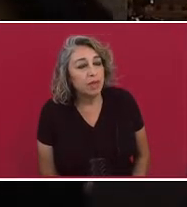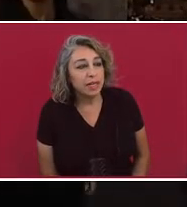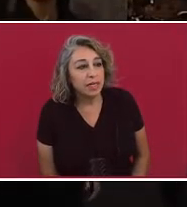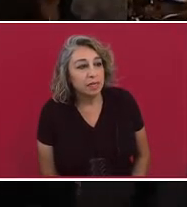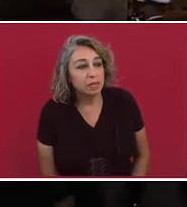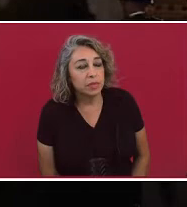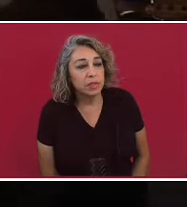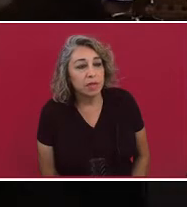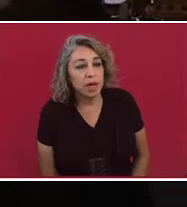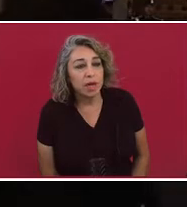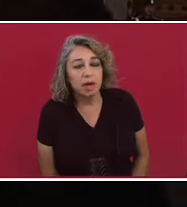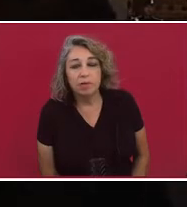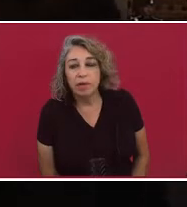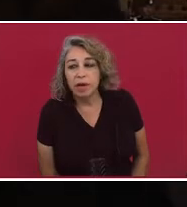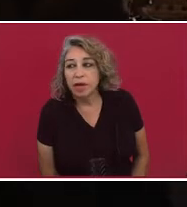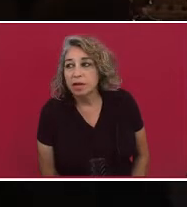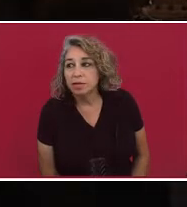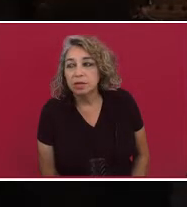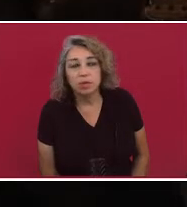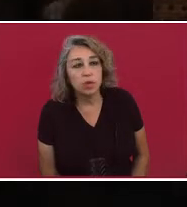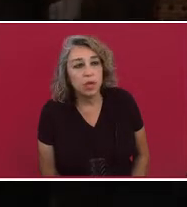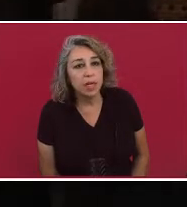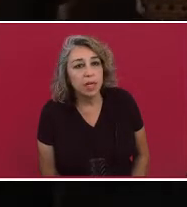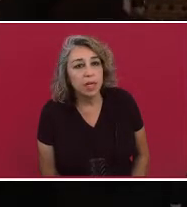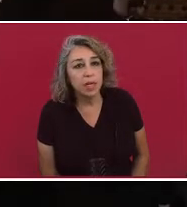earthquake victims of